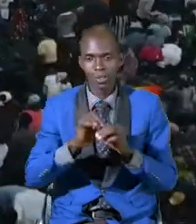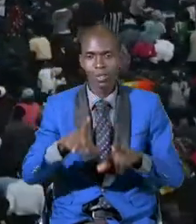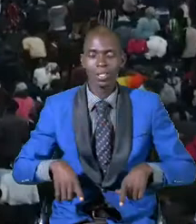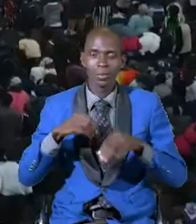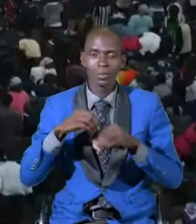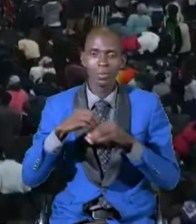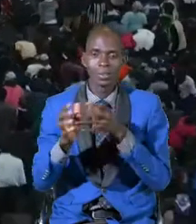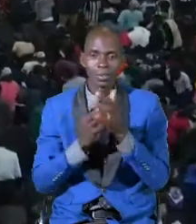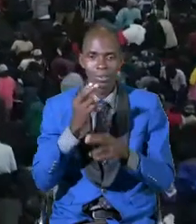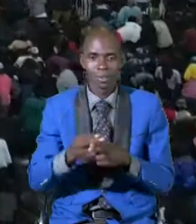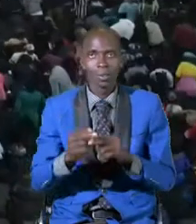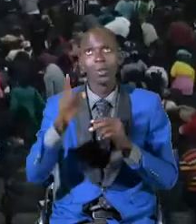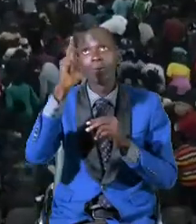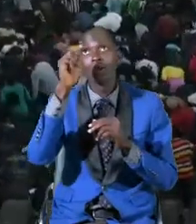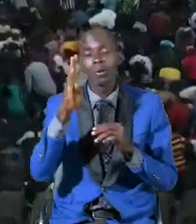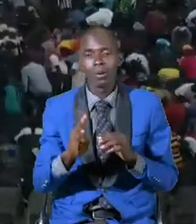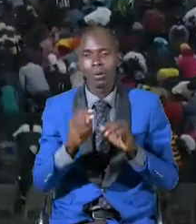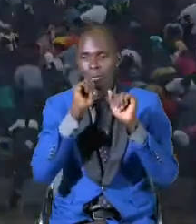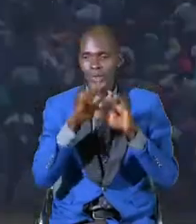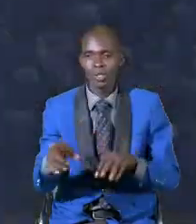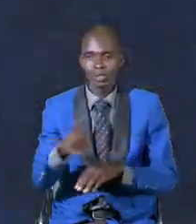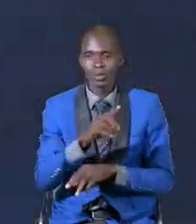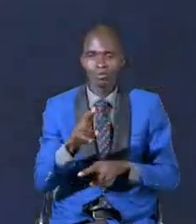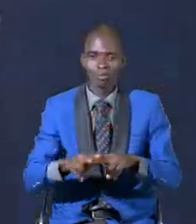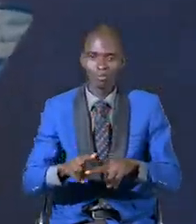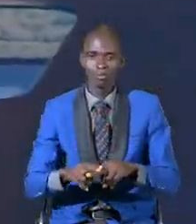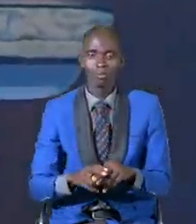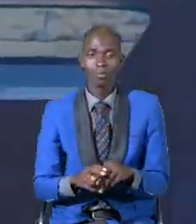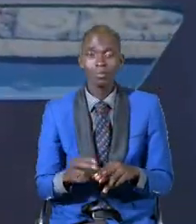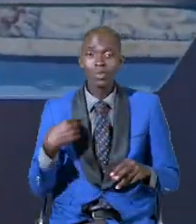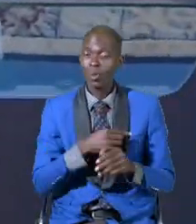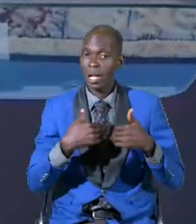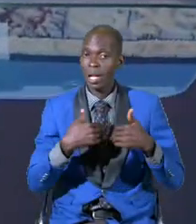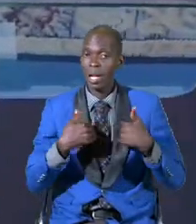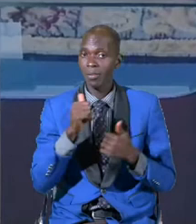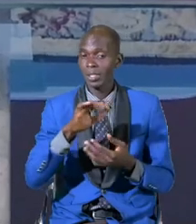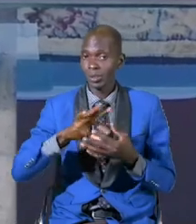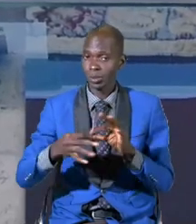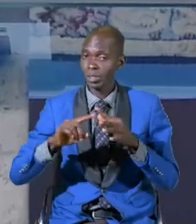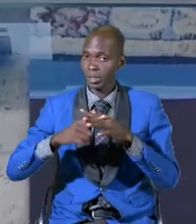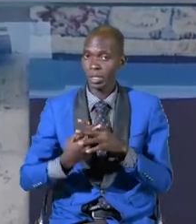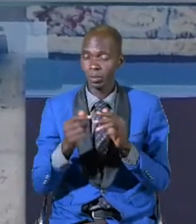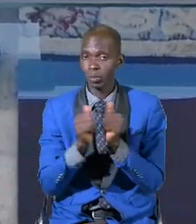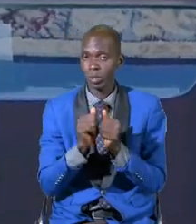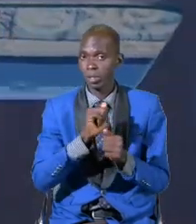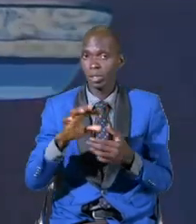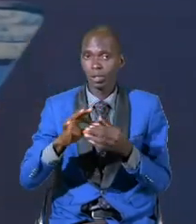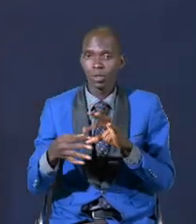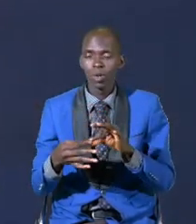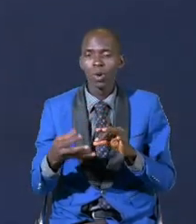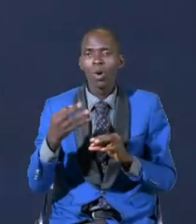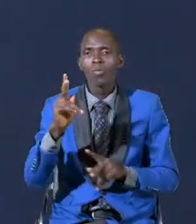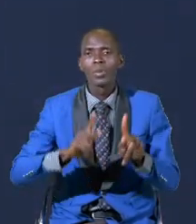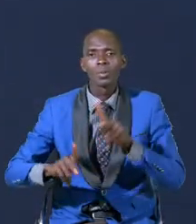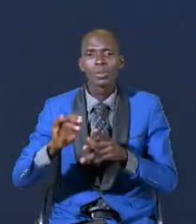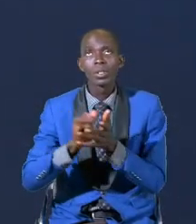bless you. You can sit down. We're coming to a story, starting with a story of the people that God